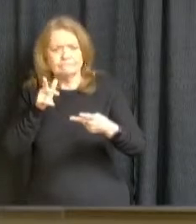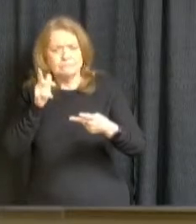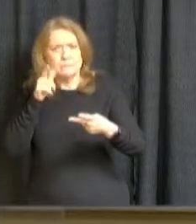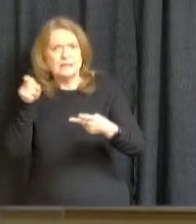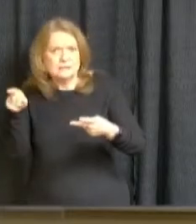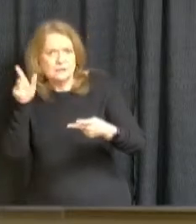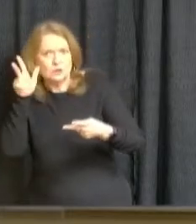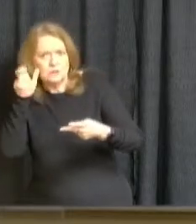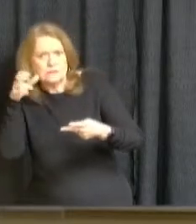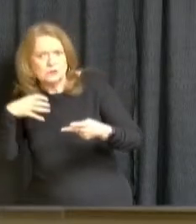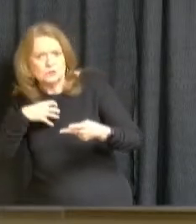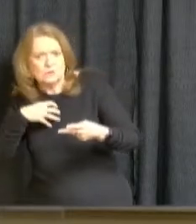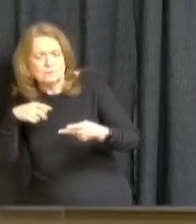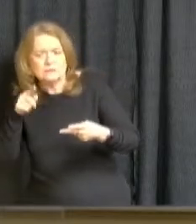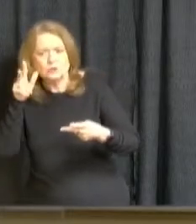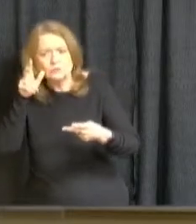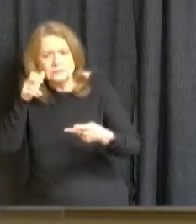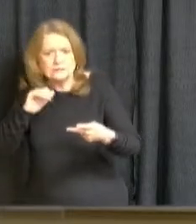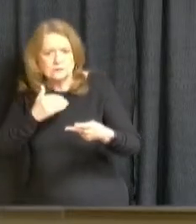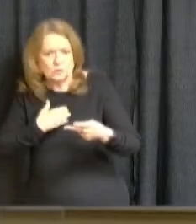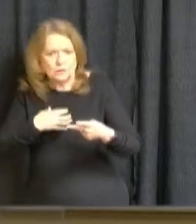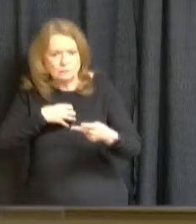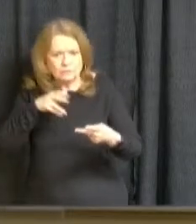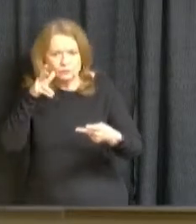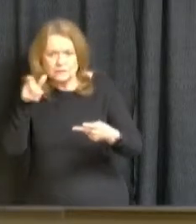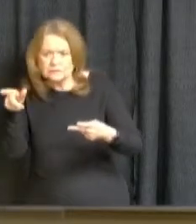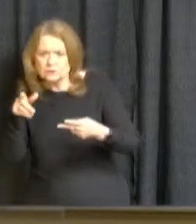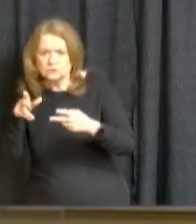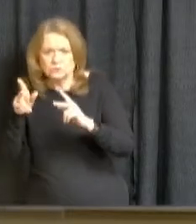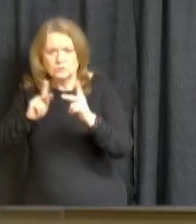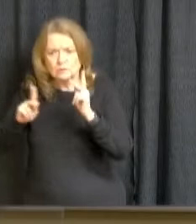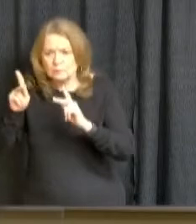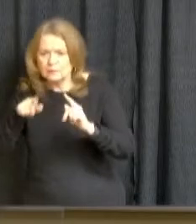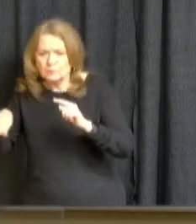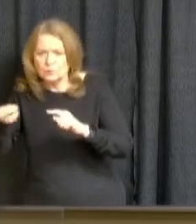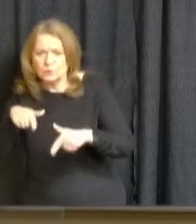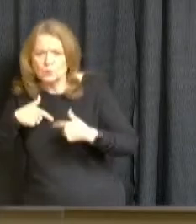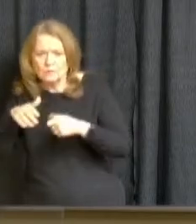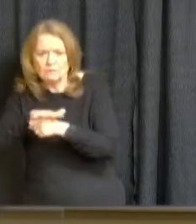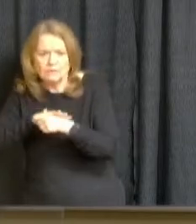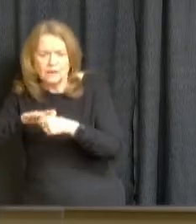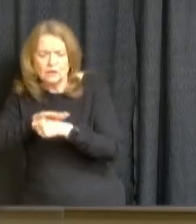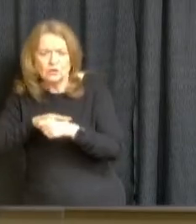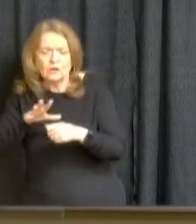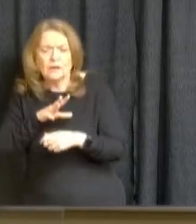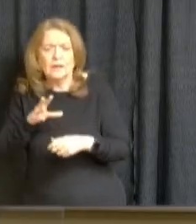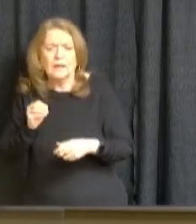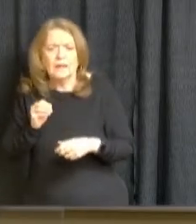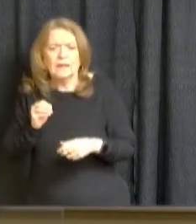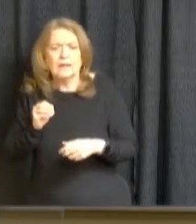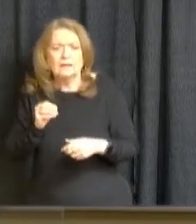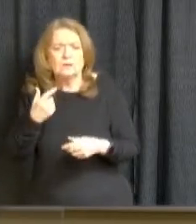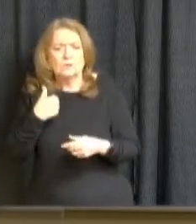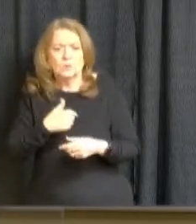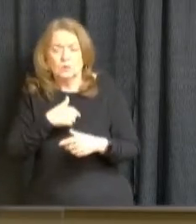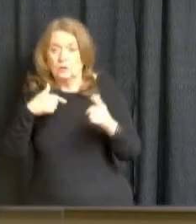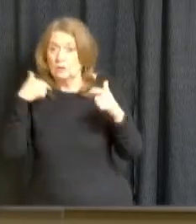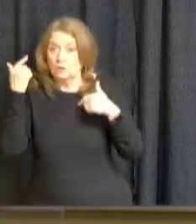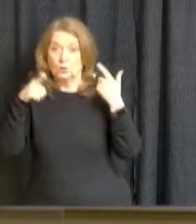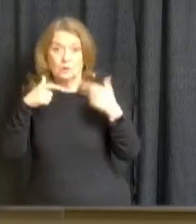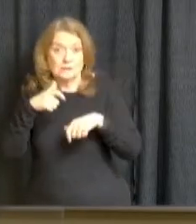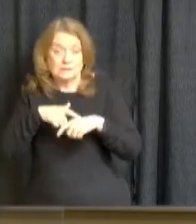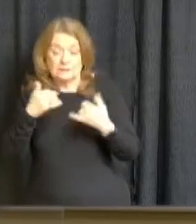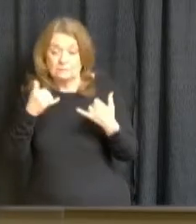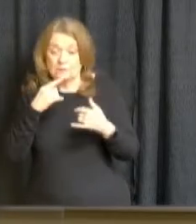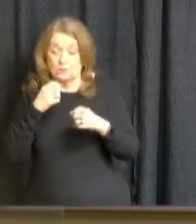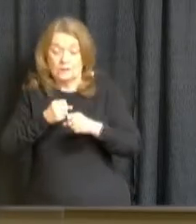the complaints. They're listening to our complaints. They're listening to the complaints of our constituents. We are in crazy times. We